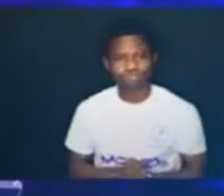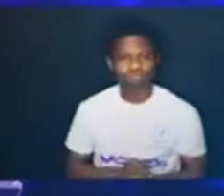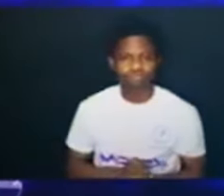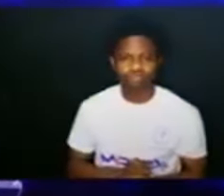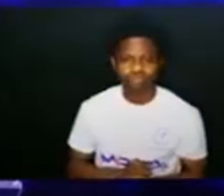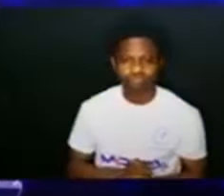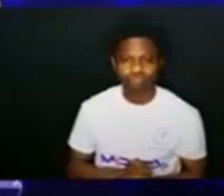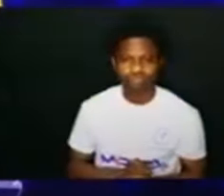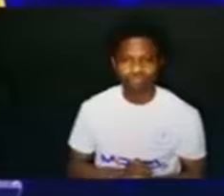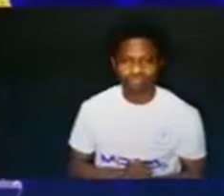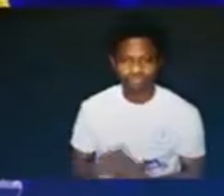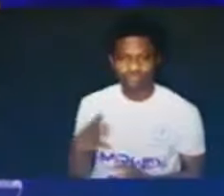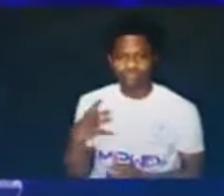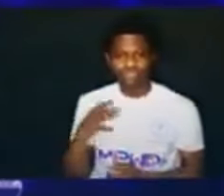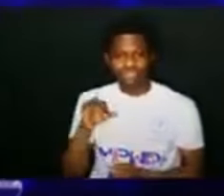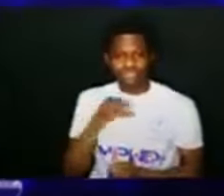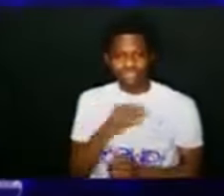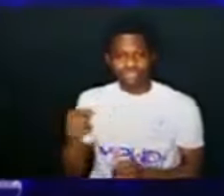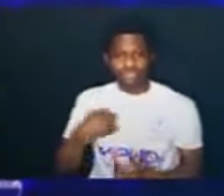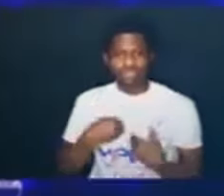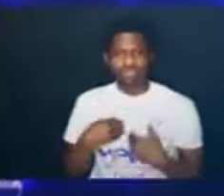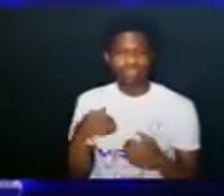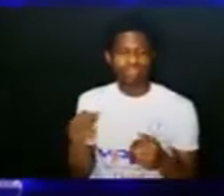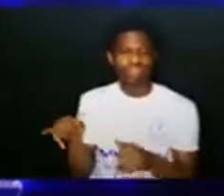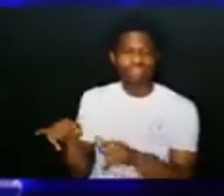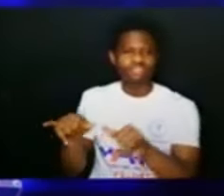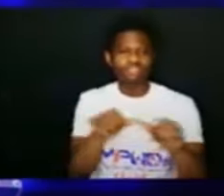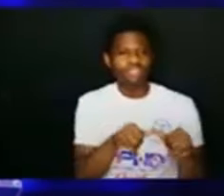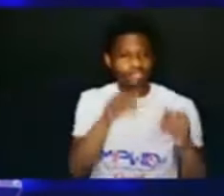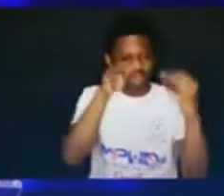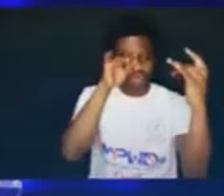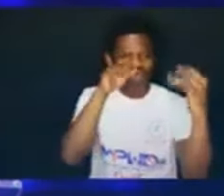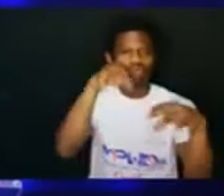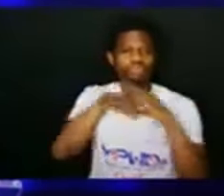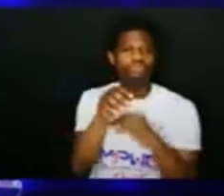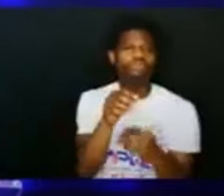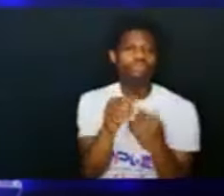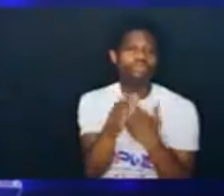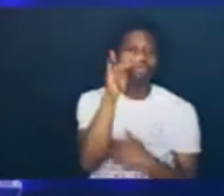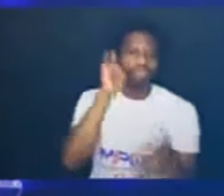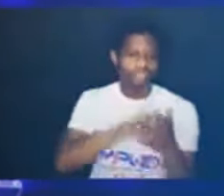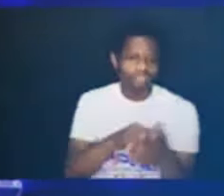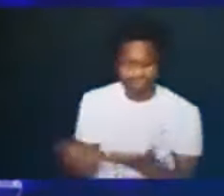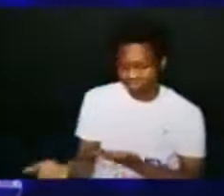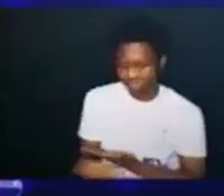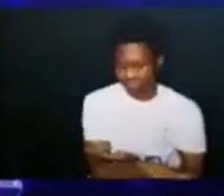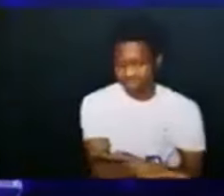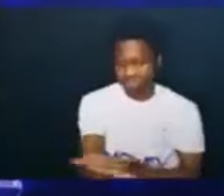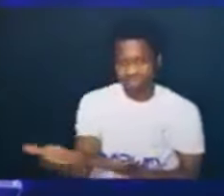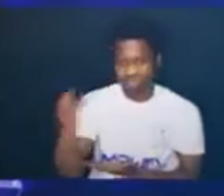And I have the same hope in God as these men themselves have, that there will be